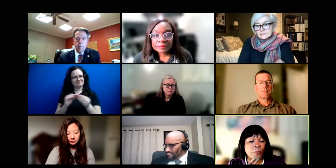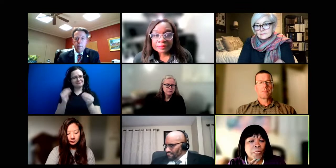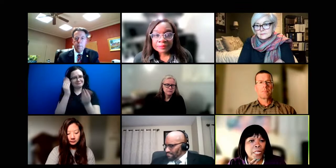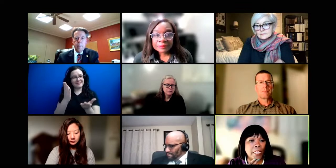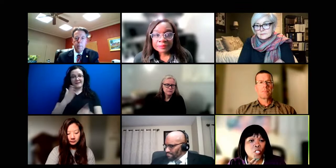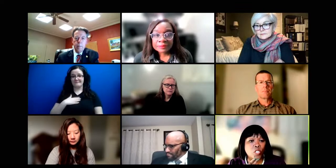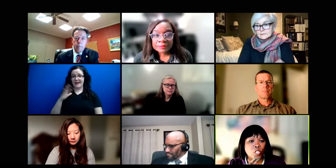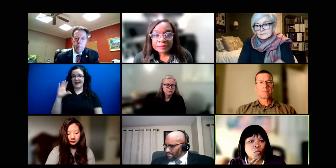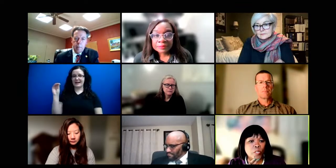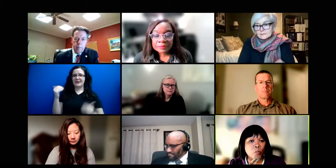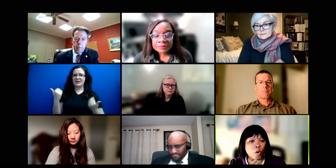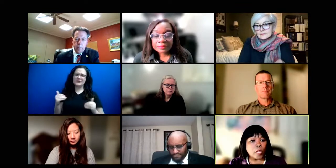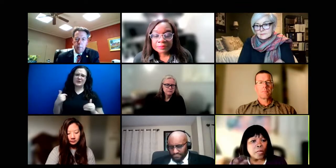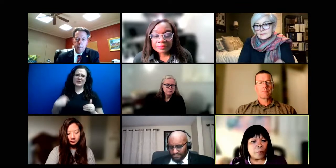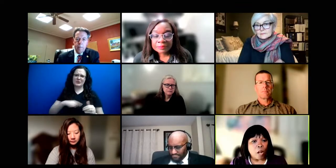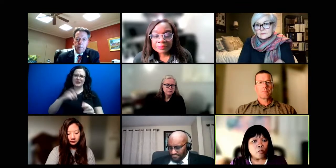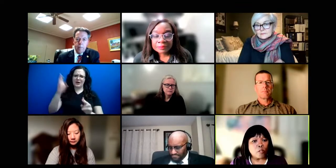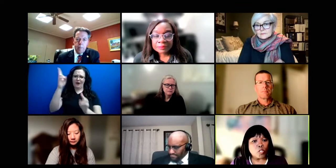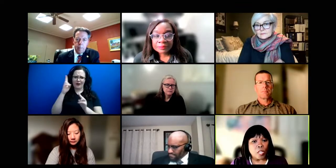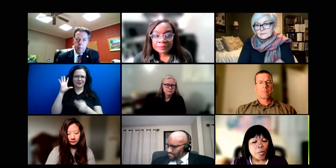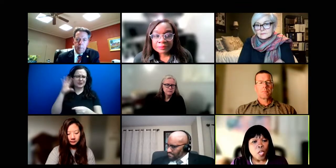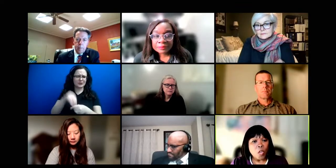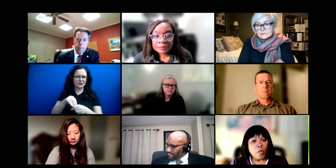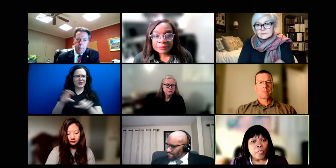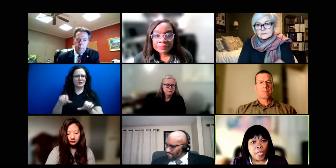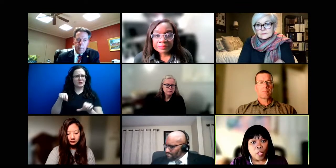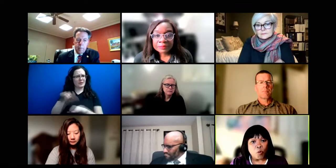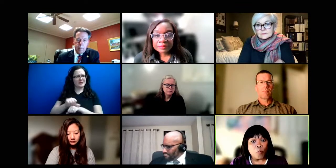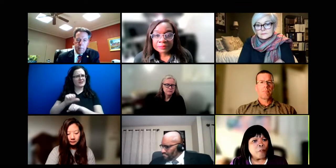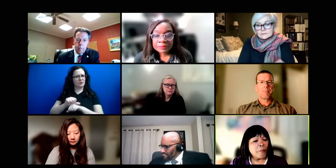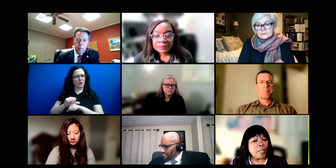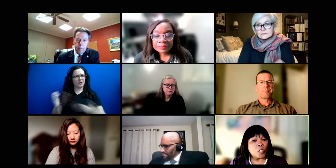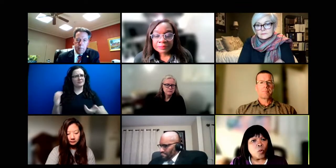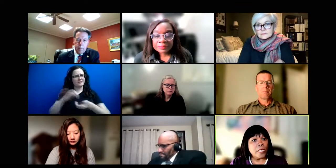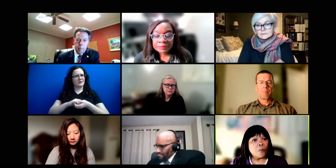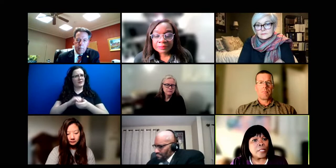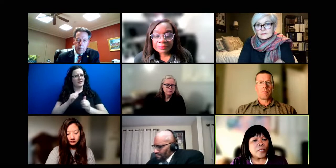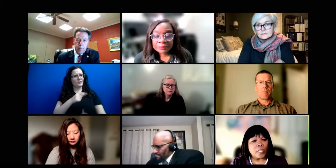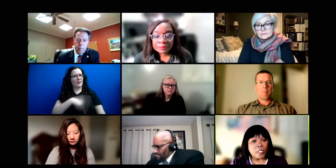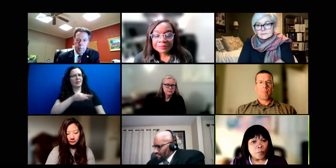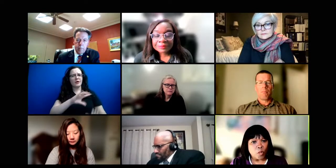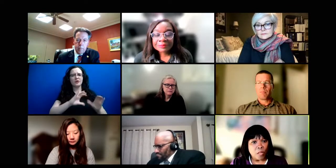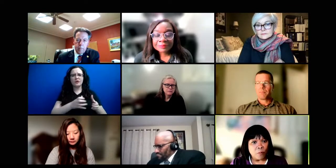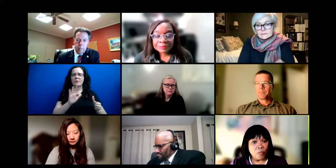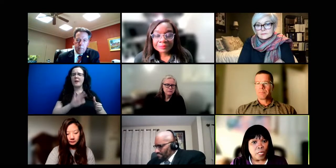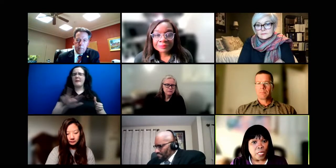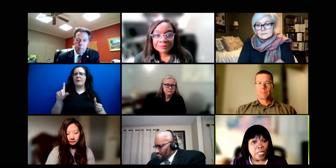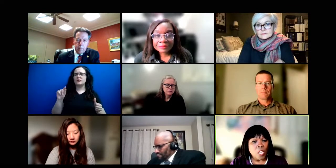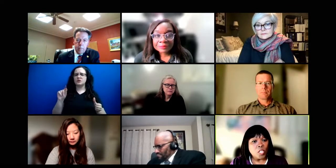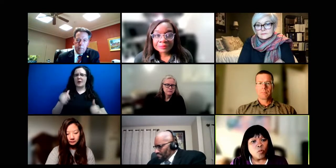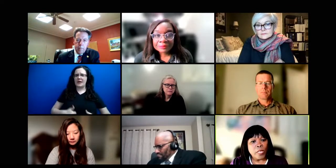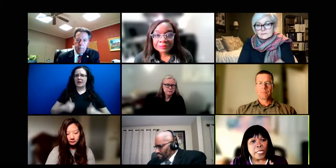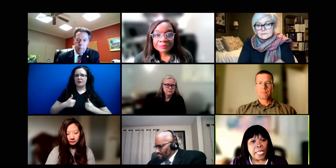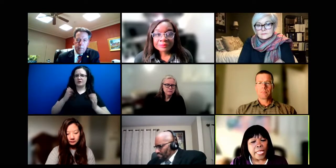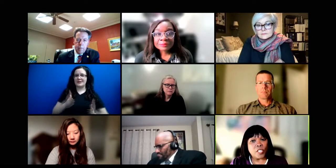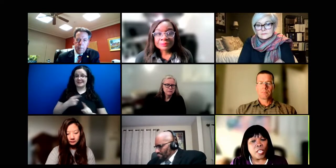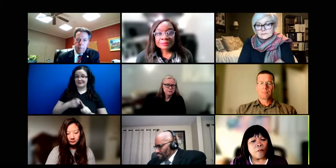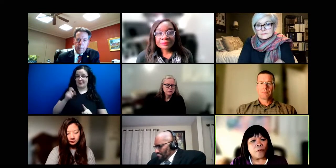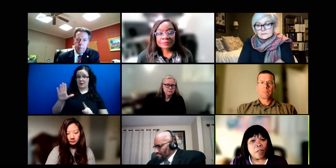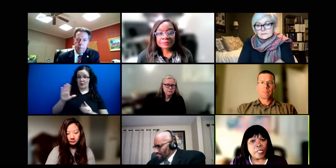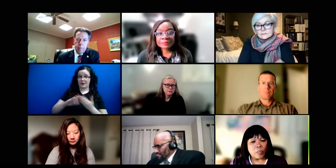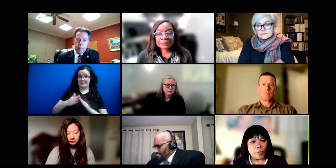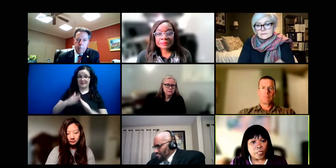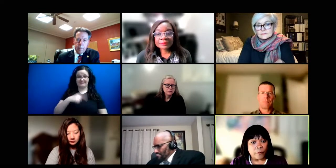honor to be engaged to do this work in partnership with a group of about 20 residents from your community to engage